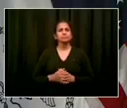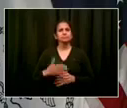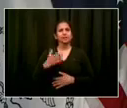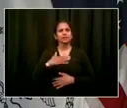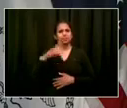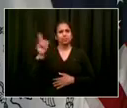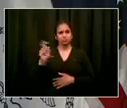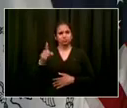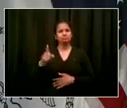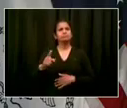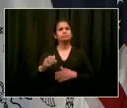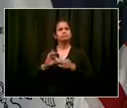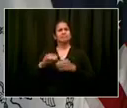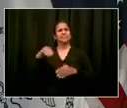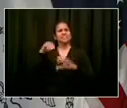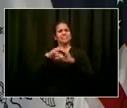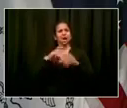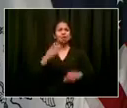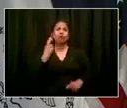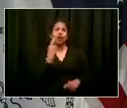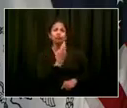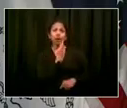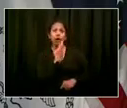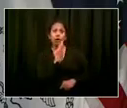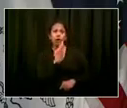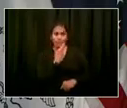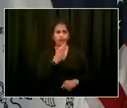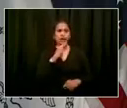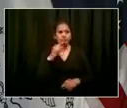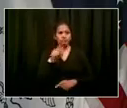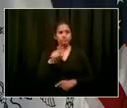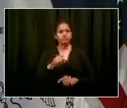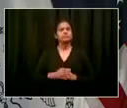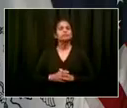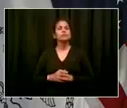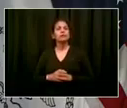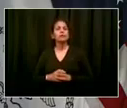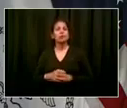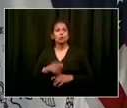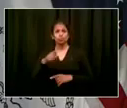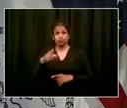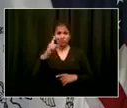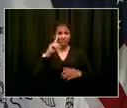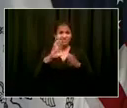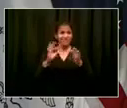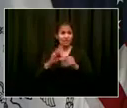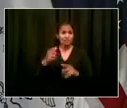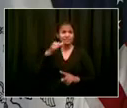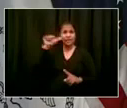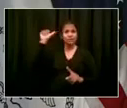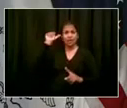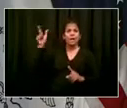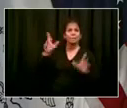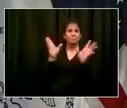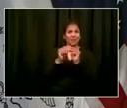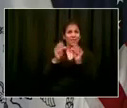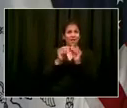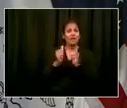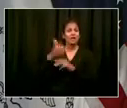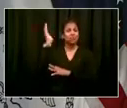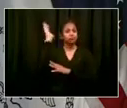press conference yesterday that the state called to make clear that they were ready, and we expressed our